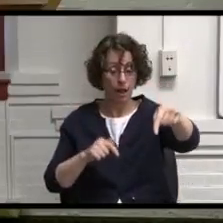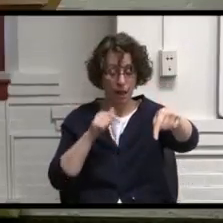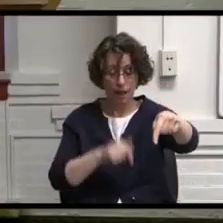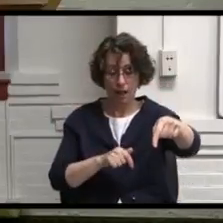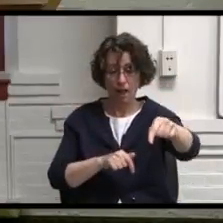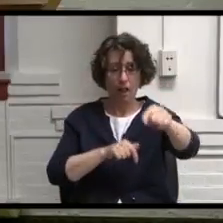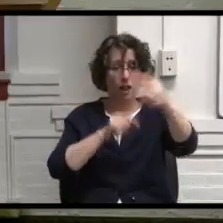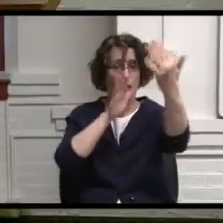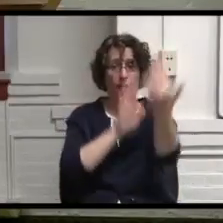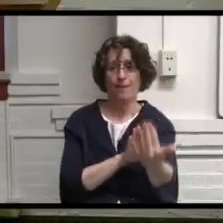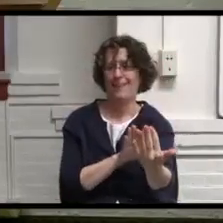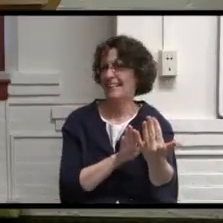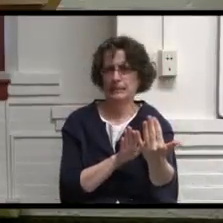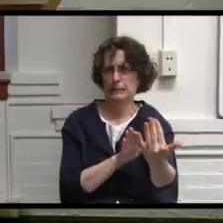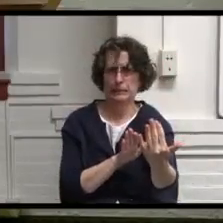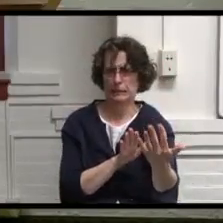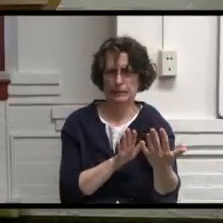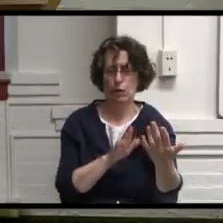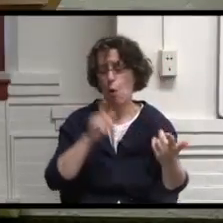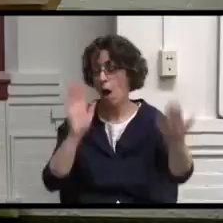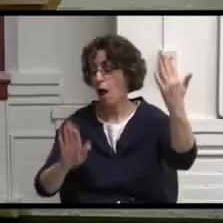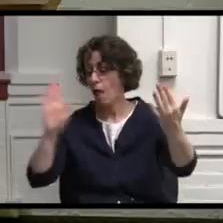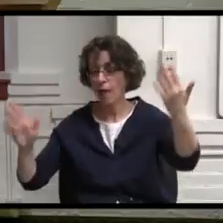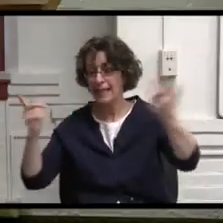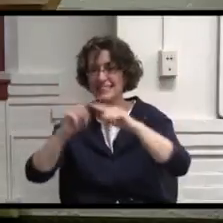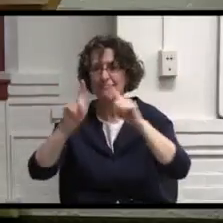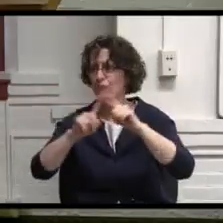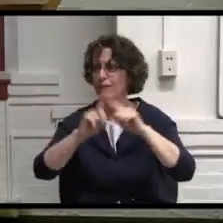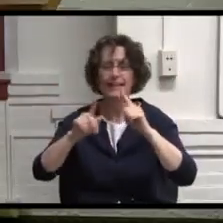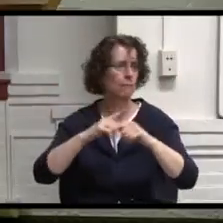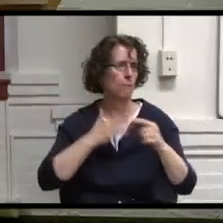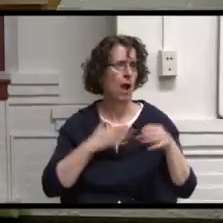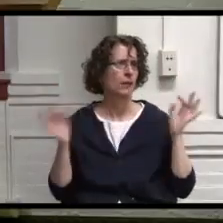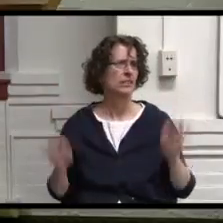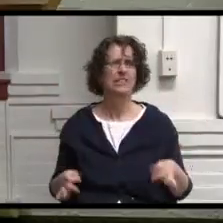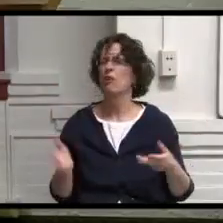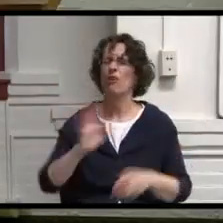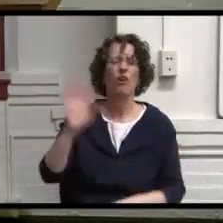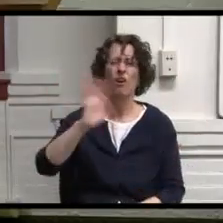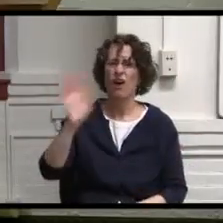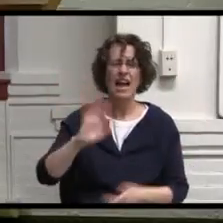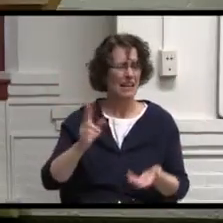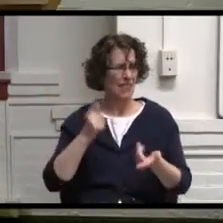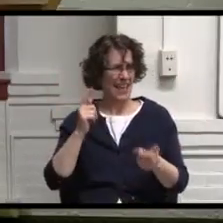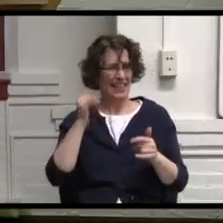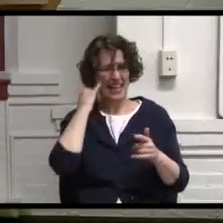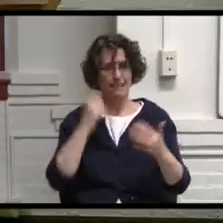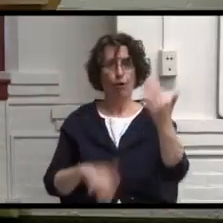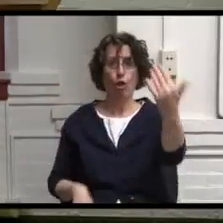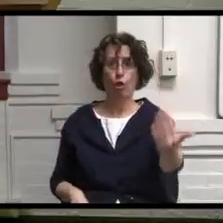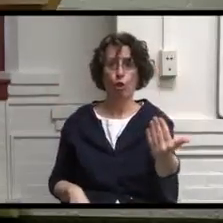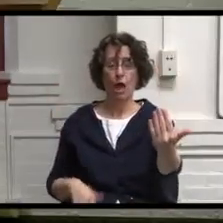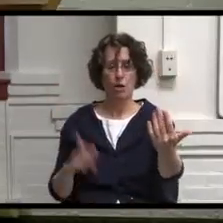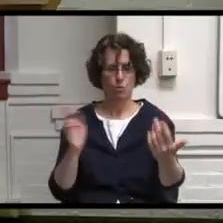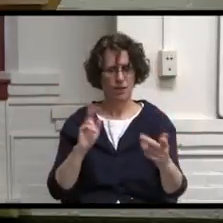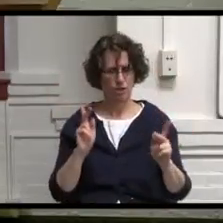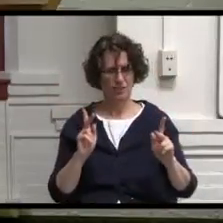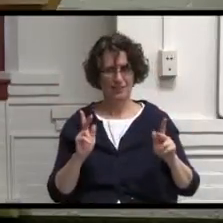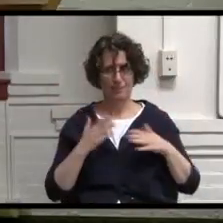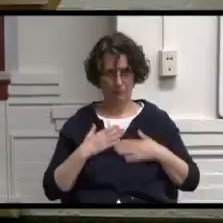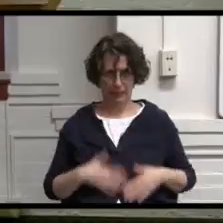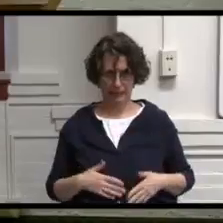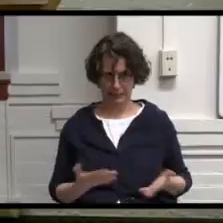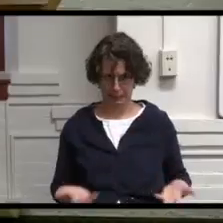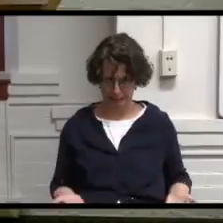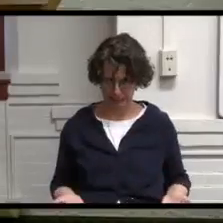entirely clear where the person is buried. Are they on this side of the headstone or that side?